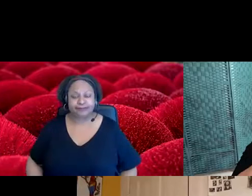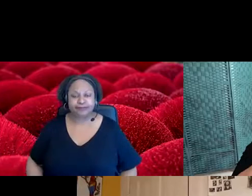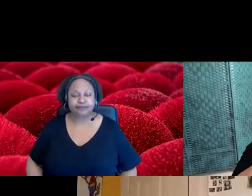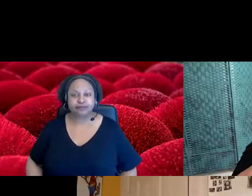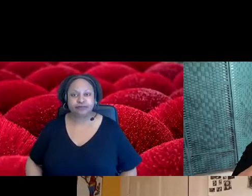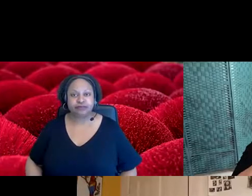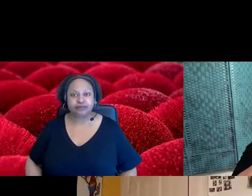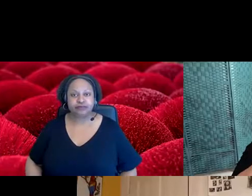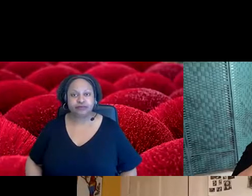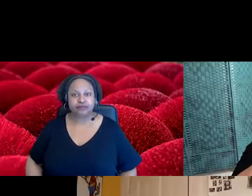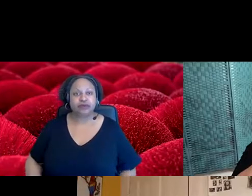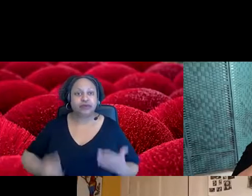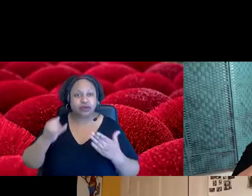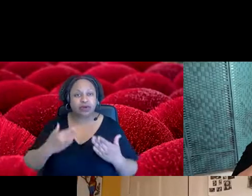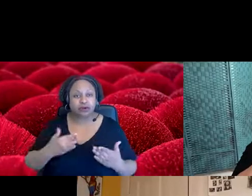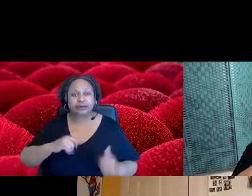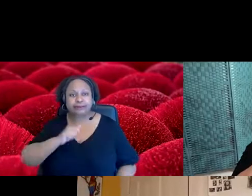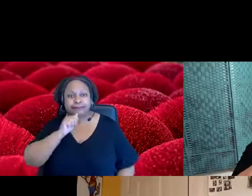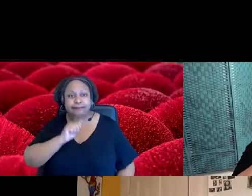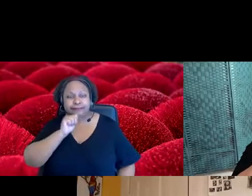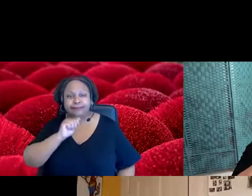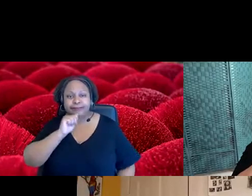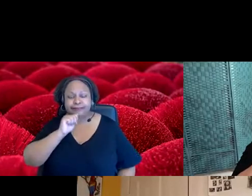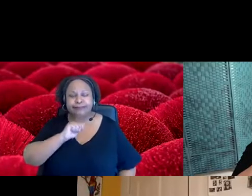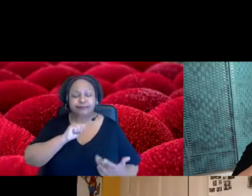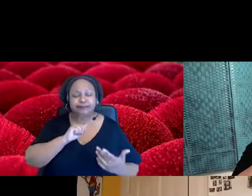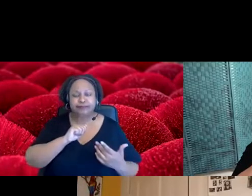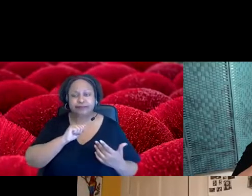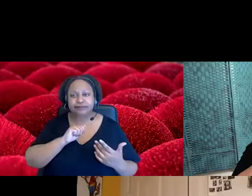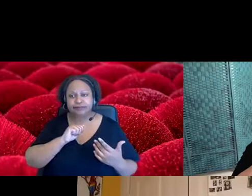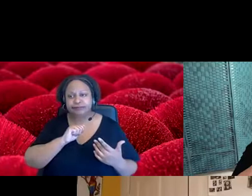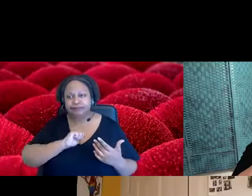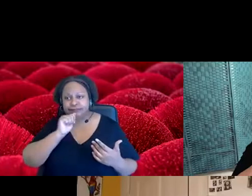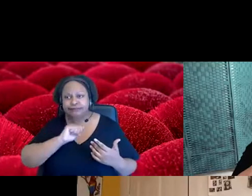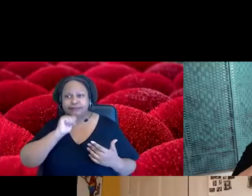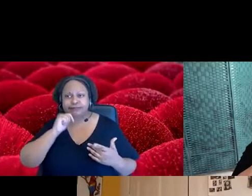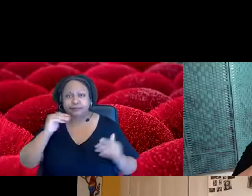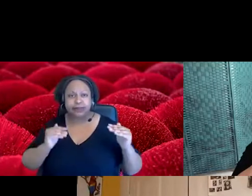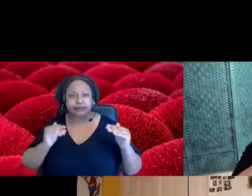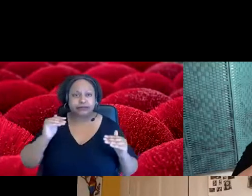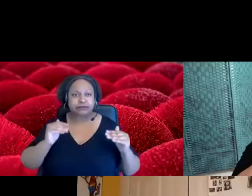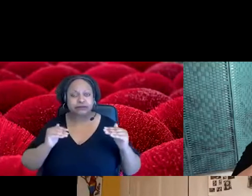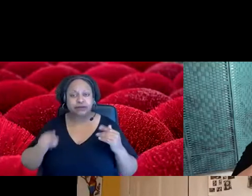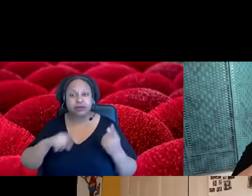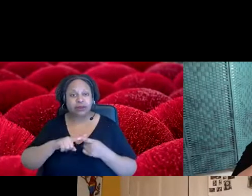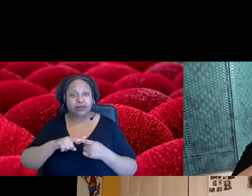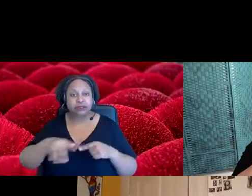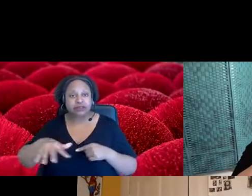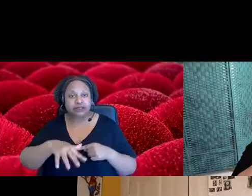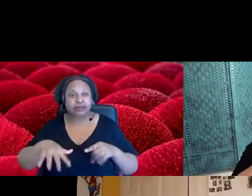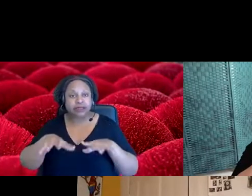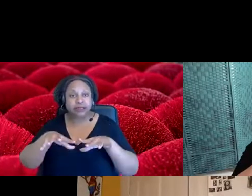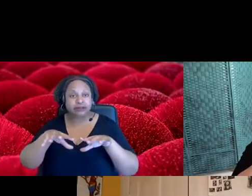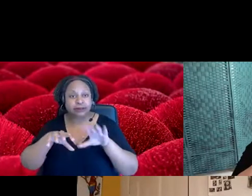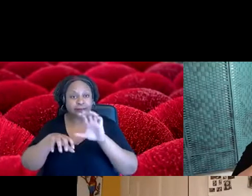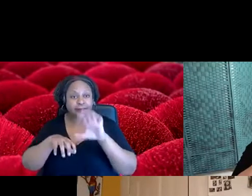Artists are just managing. They're just managing to keep their lives in balance. And when our space is taken away, then we can't even do our work.